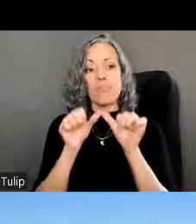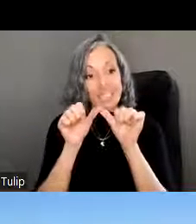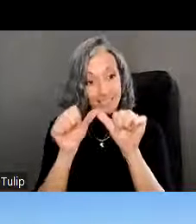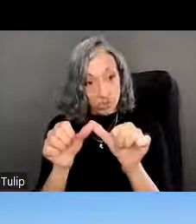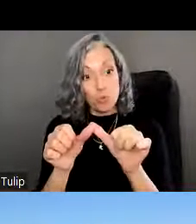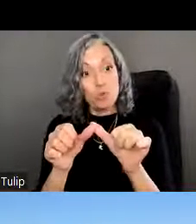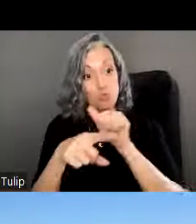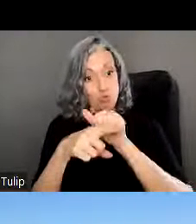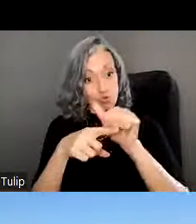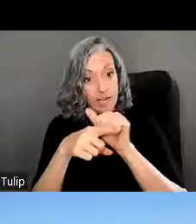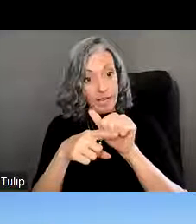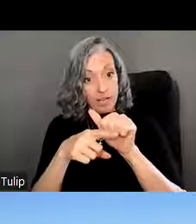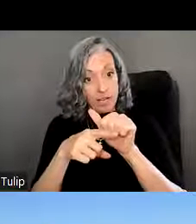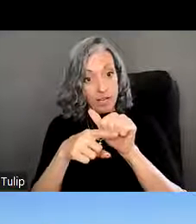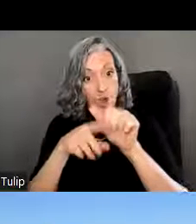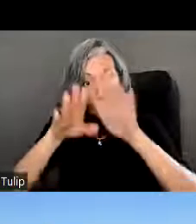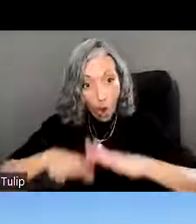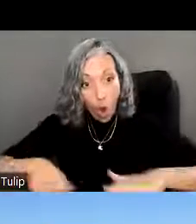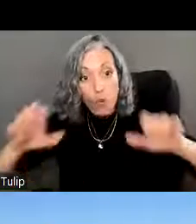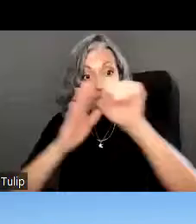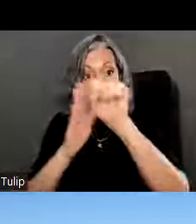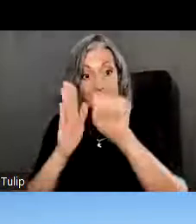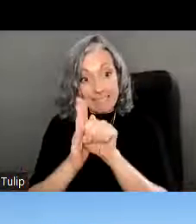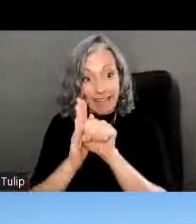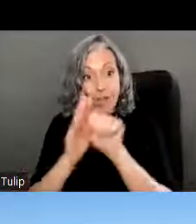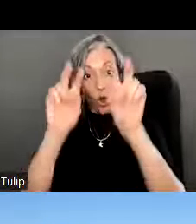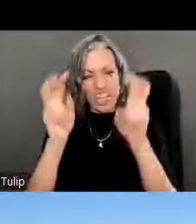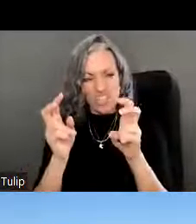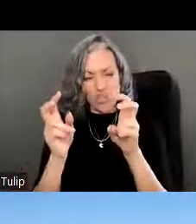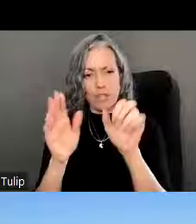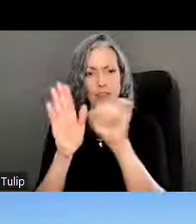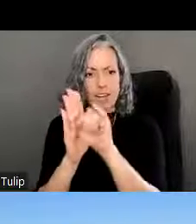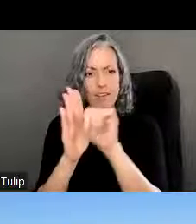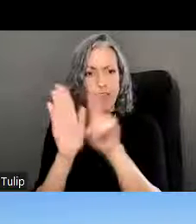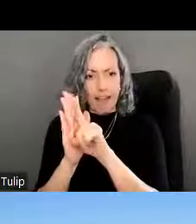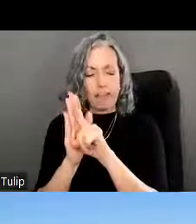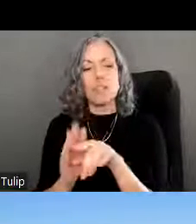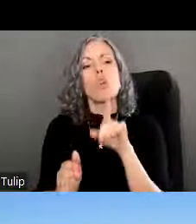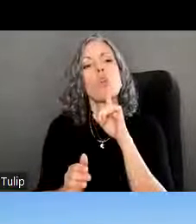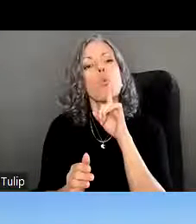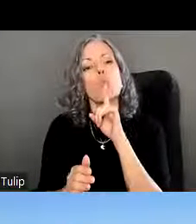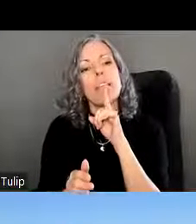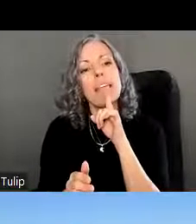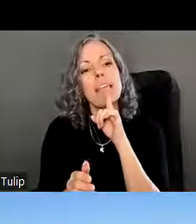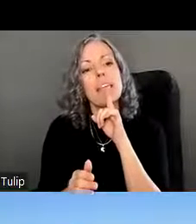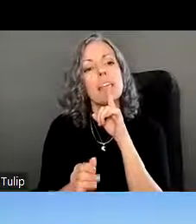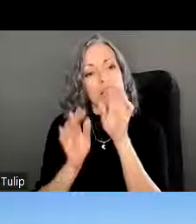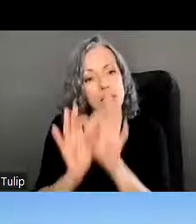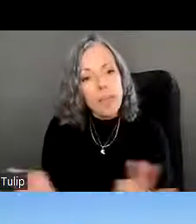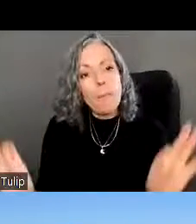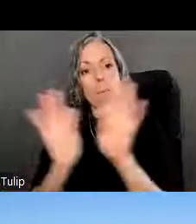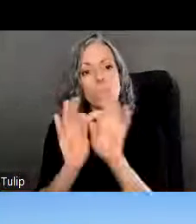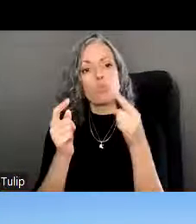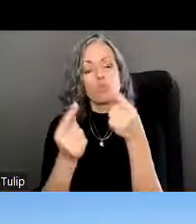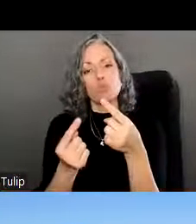continual training across the state on key issues that have been identified as really essential to